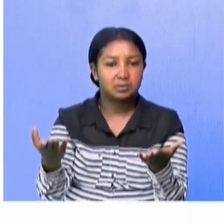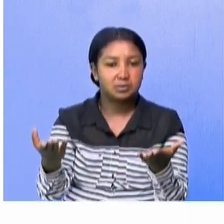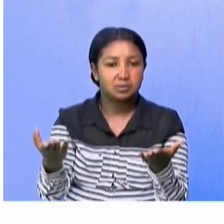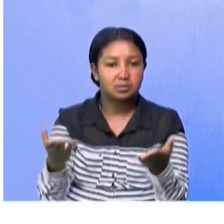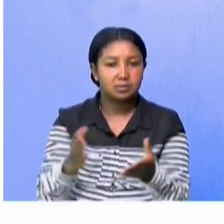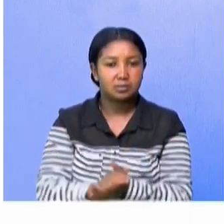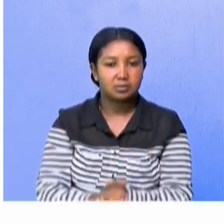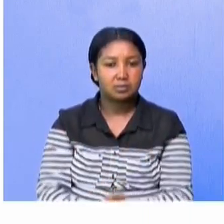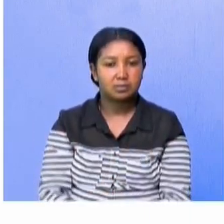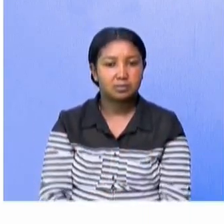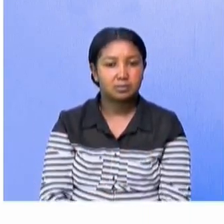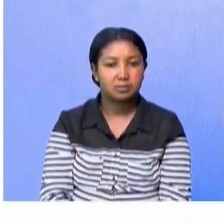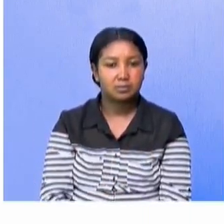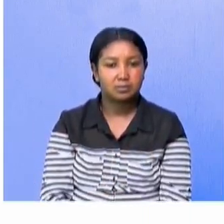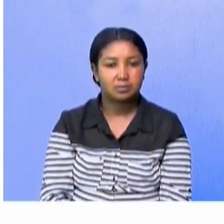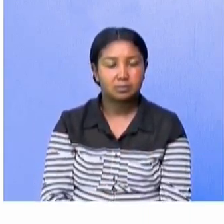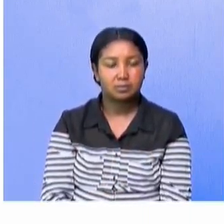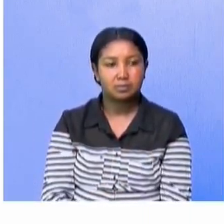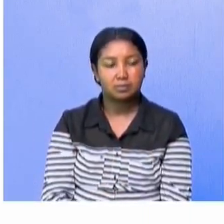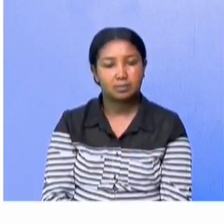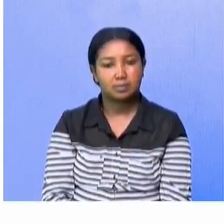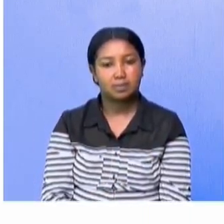for this